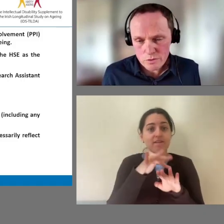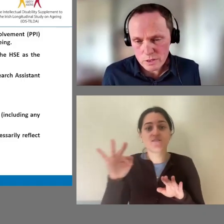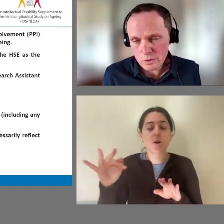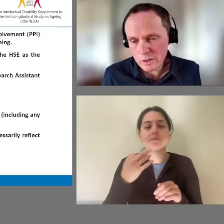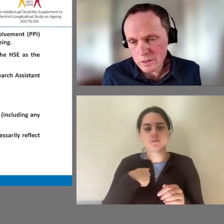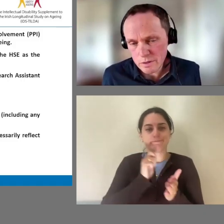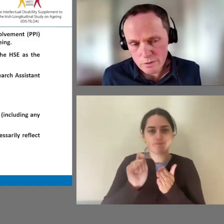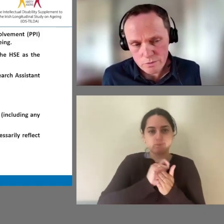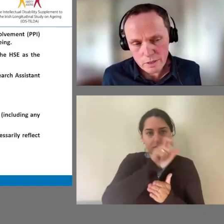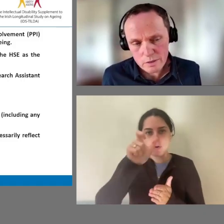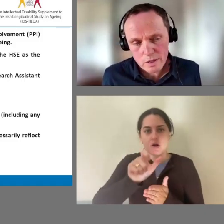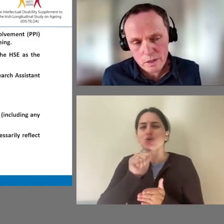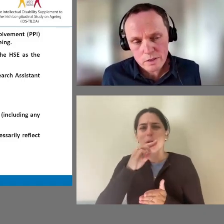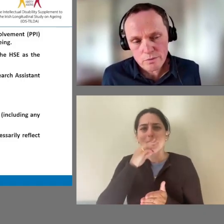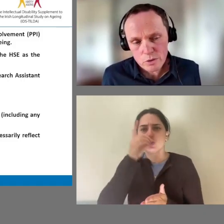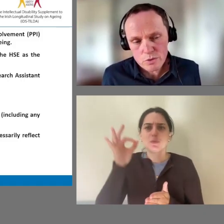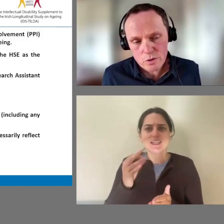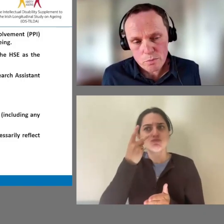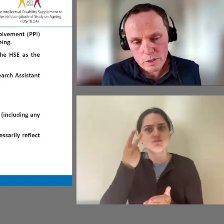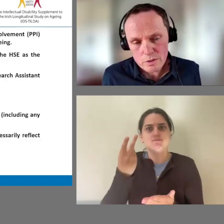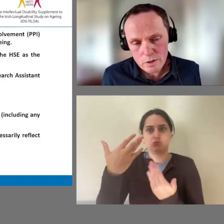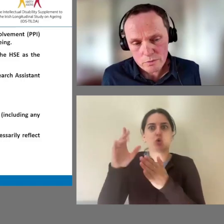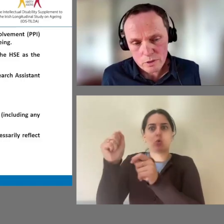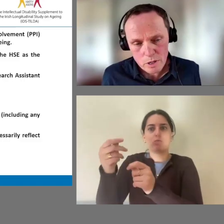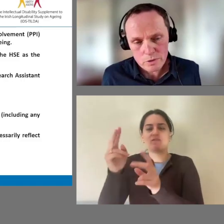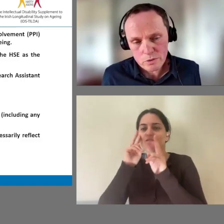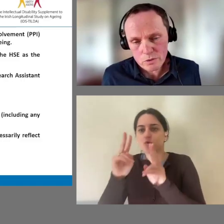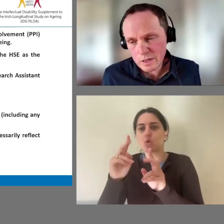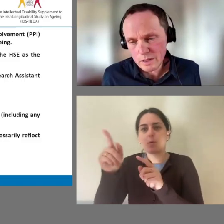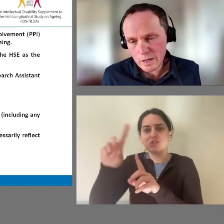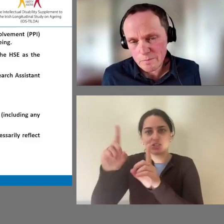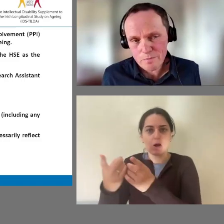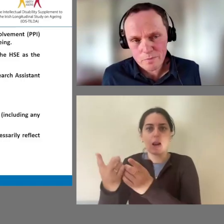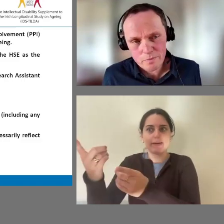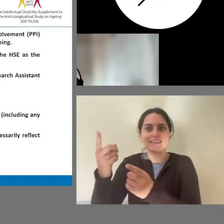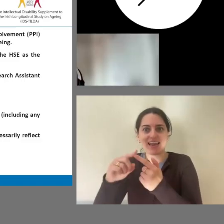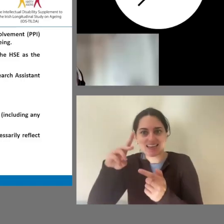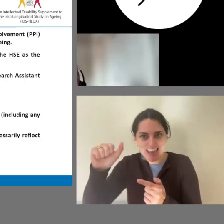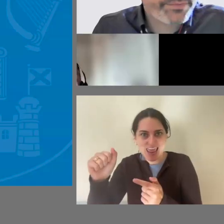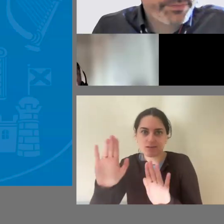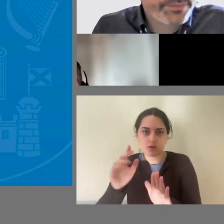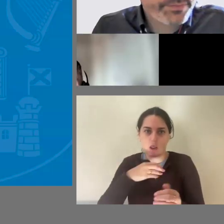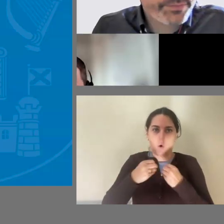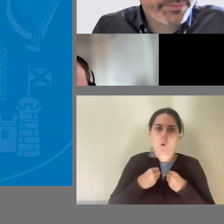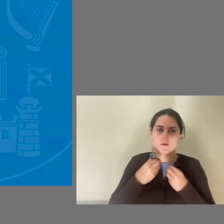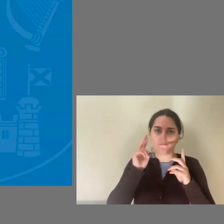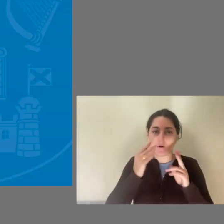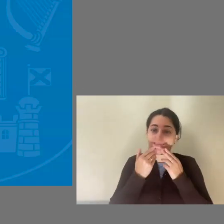of the authors and do not necessarily reflect the views or opinions of the department or the NDA. Thank you.